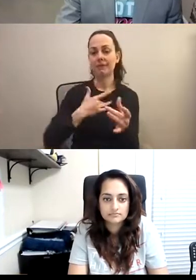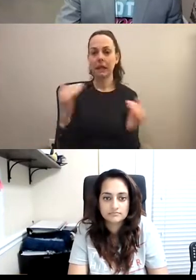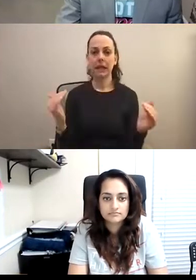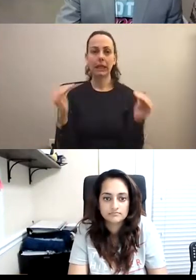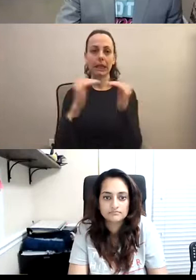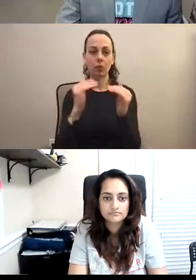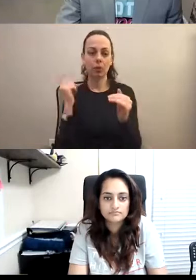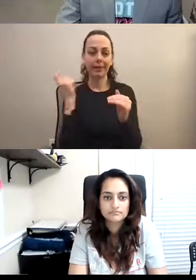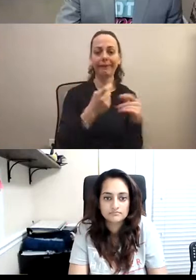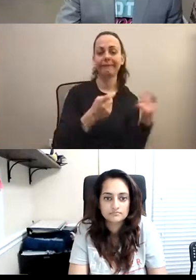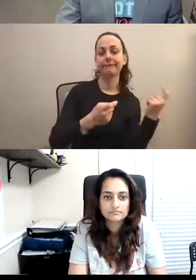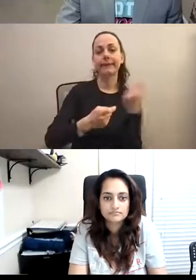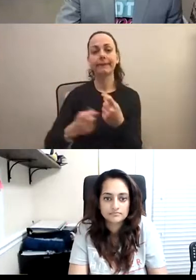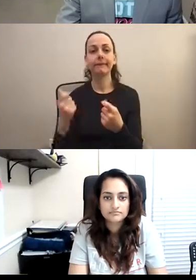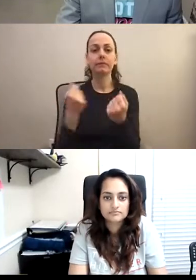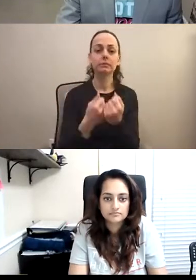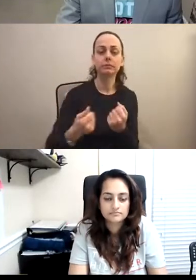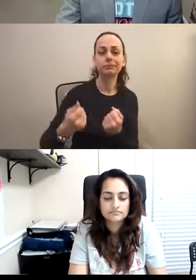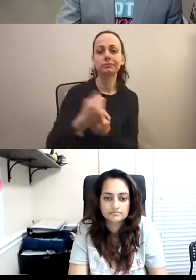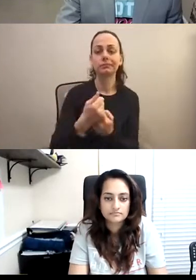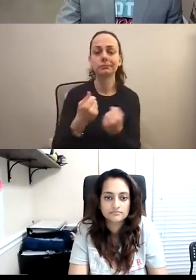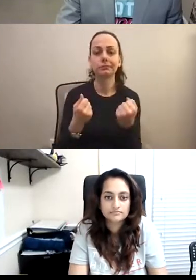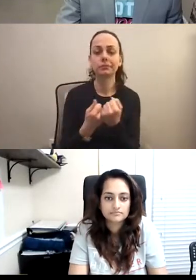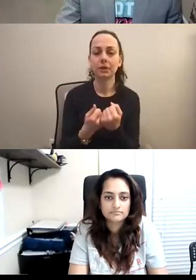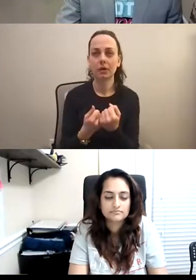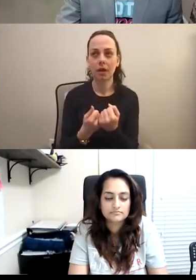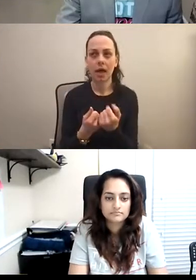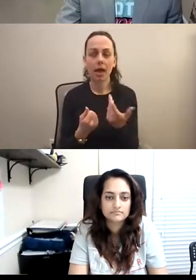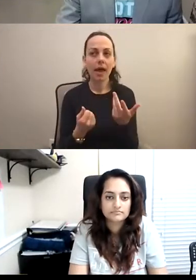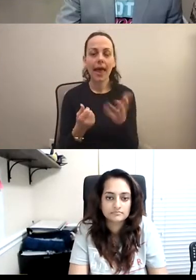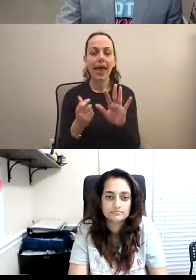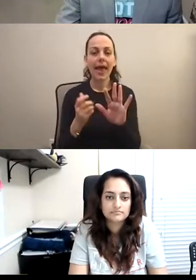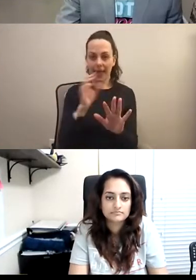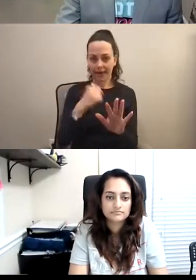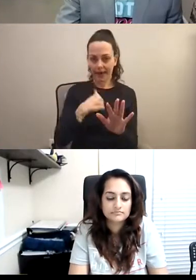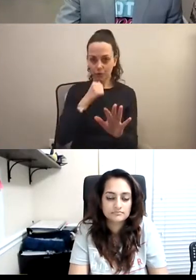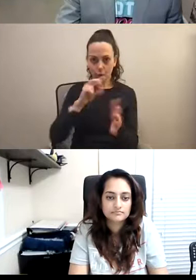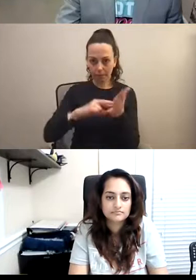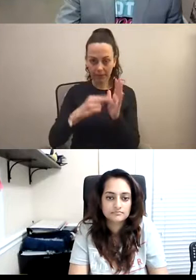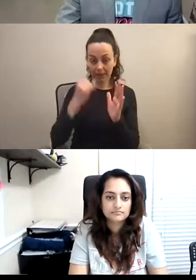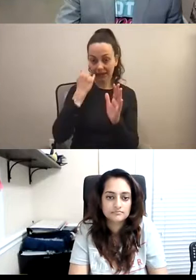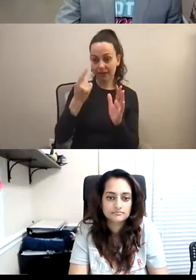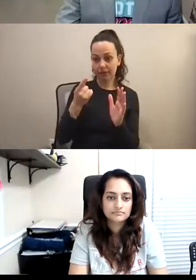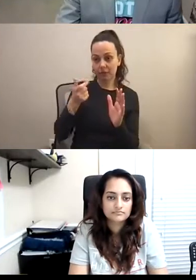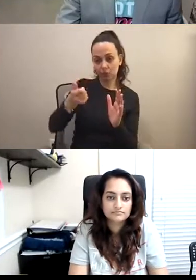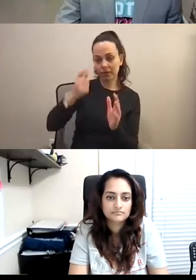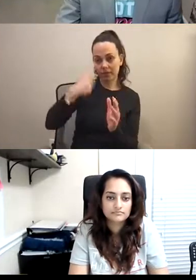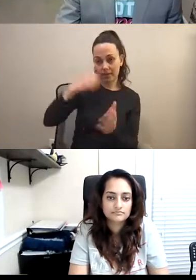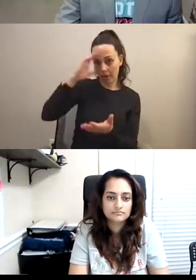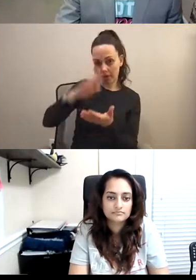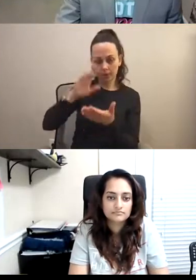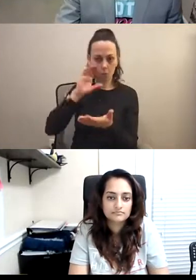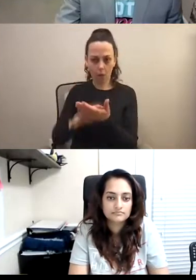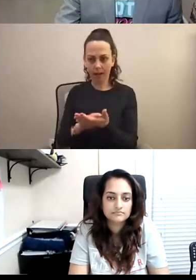equally giving to each other. And not to say that someone who does have a husband or a wife